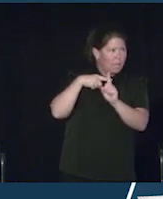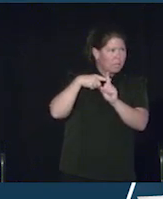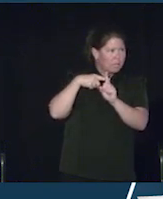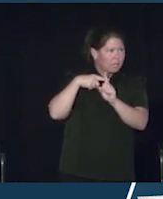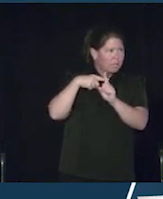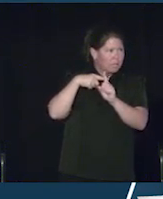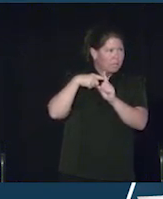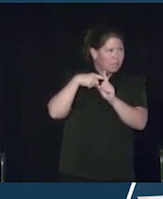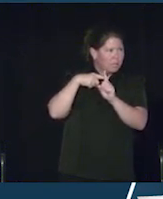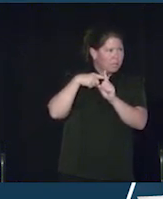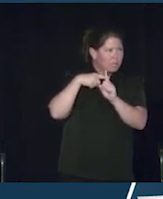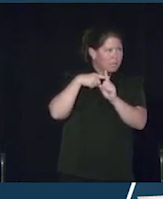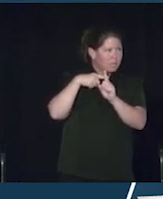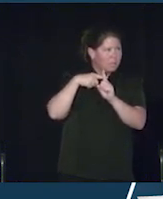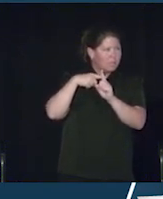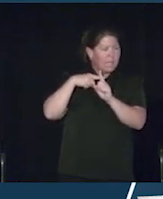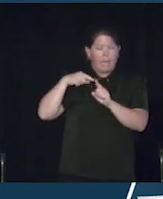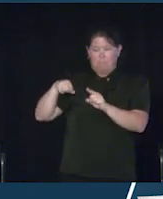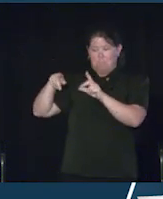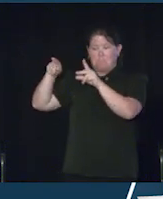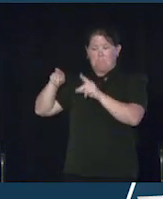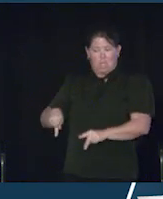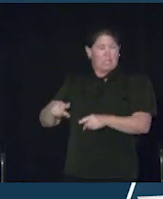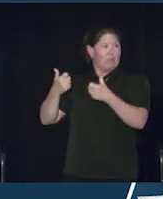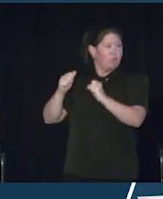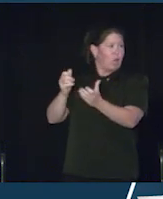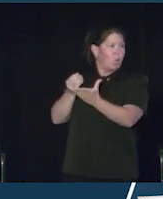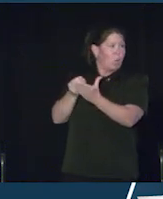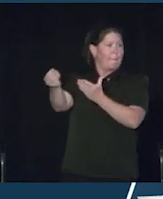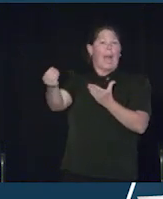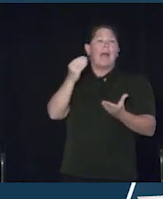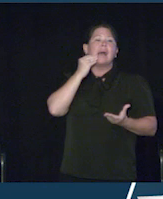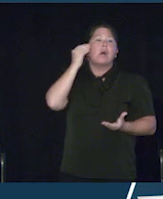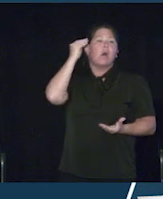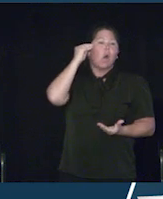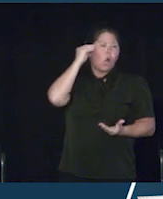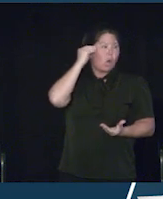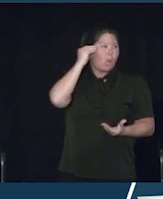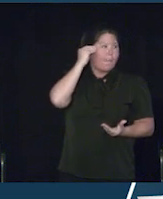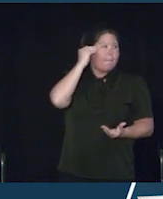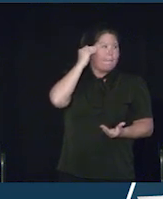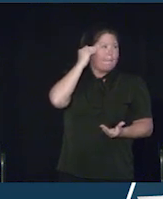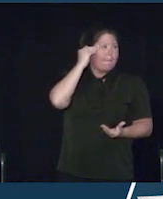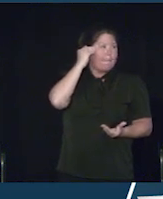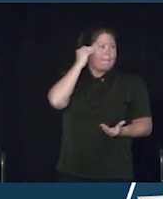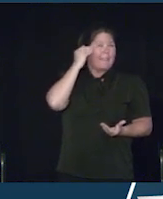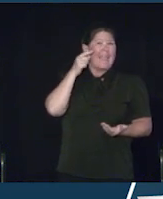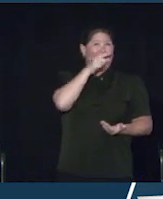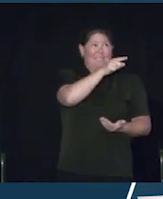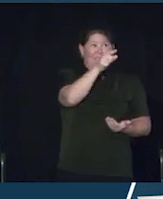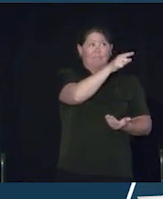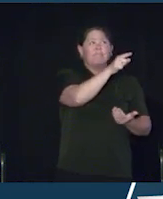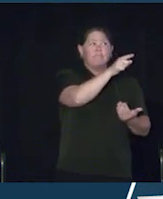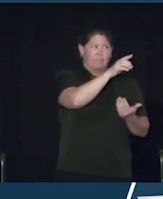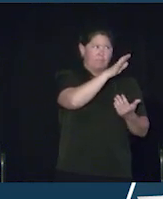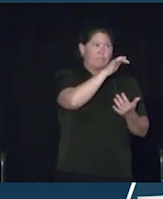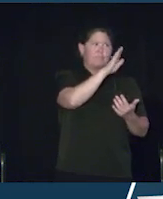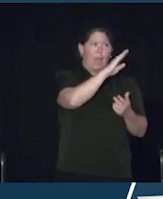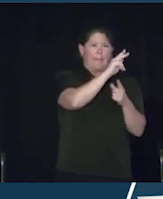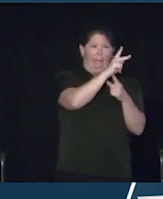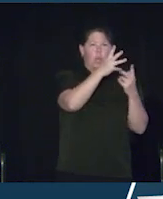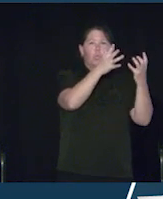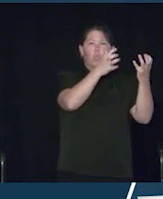is trying to purchase a home, and the mortgage or the finance people want a proof of employment. And I know previously they